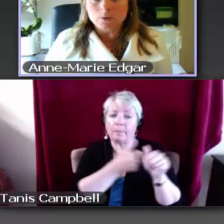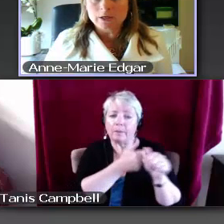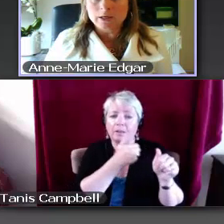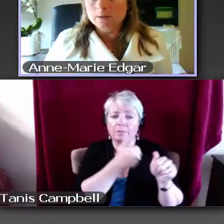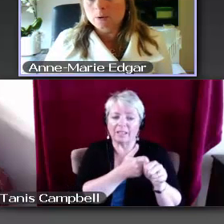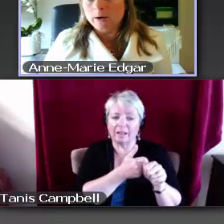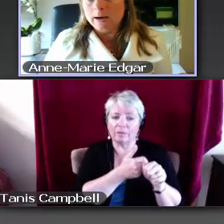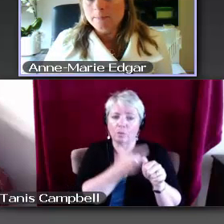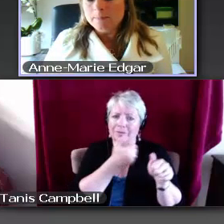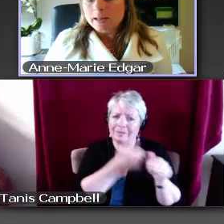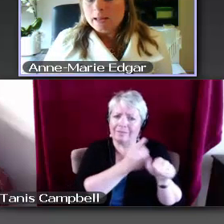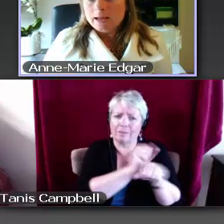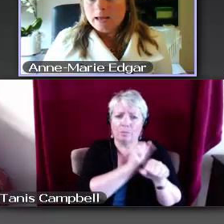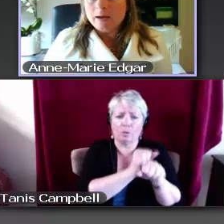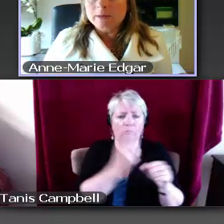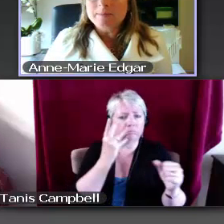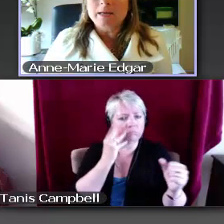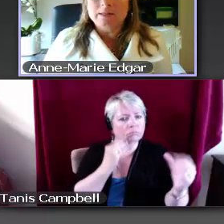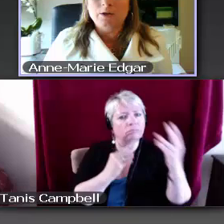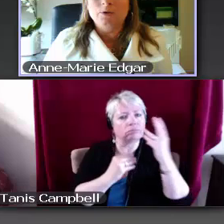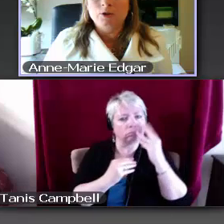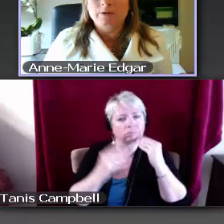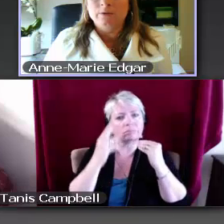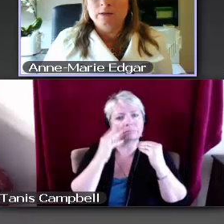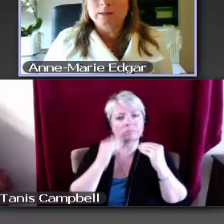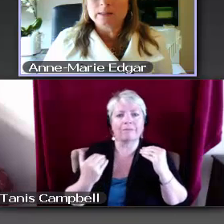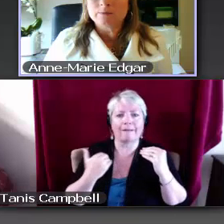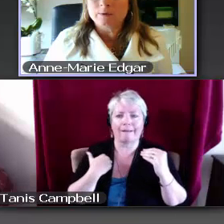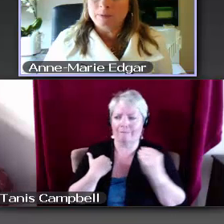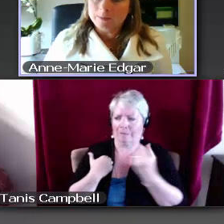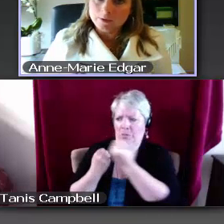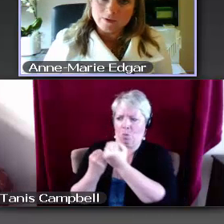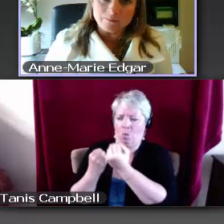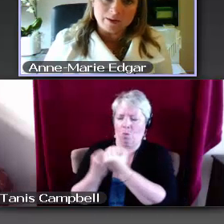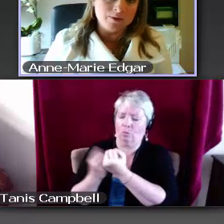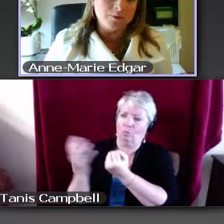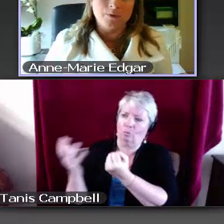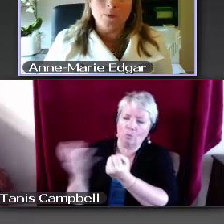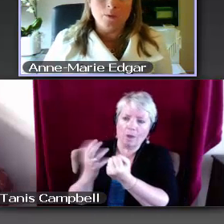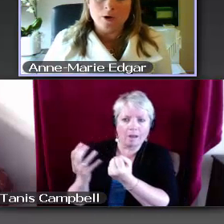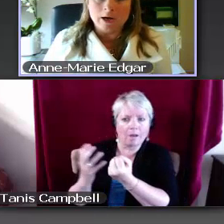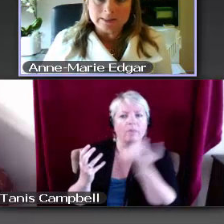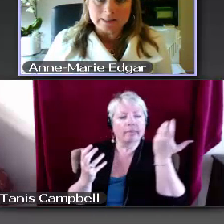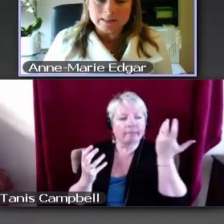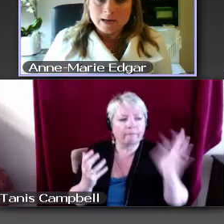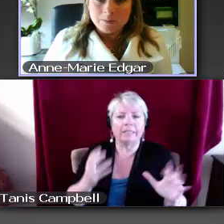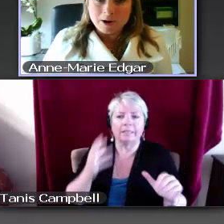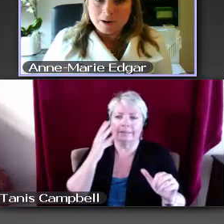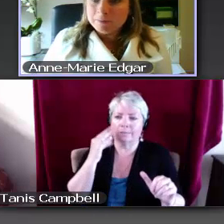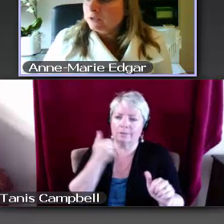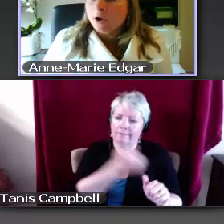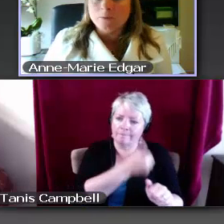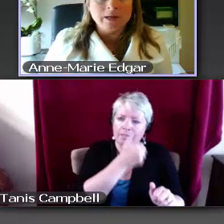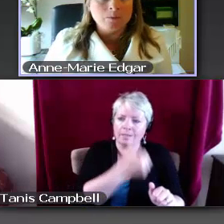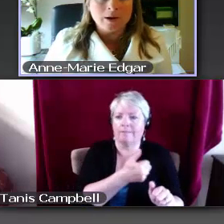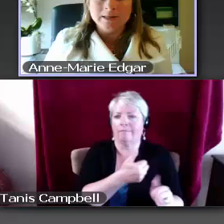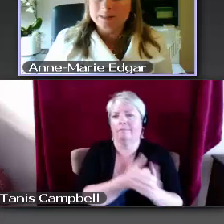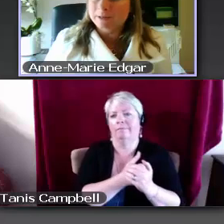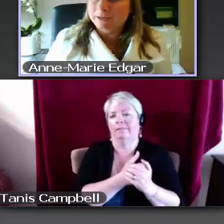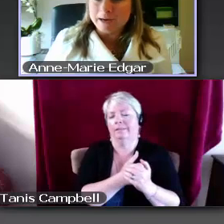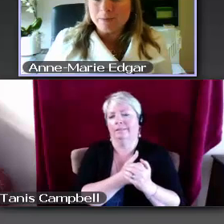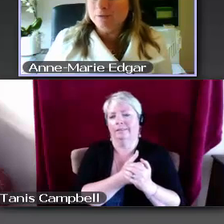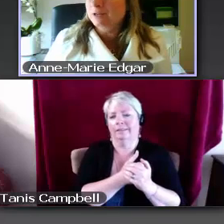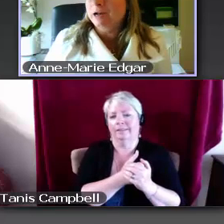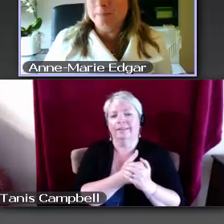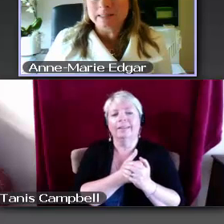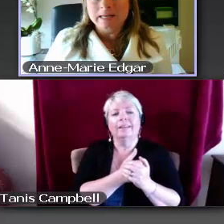business coaching in the program, and that really makes a huge difference for people who have been through the whole process, probably not only once,